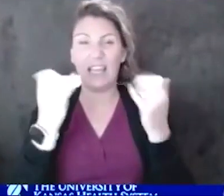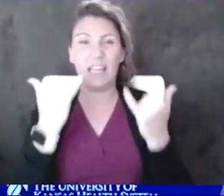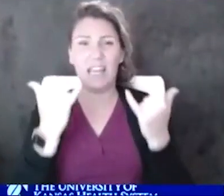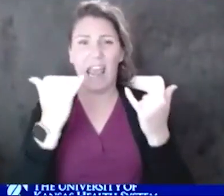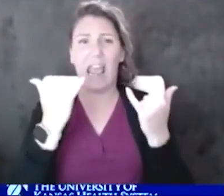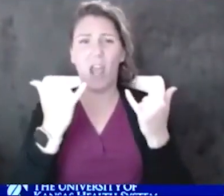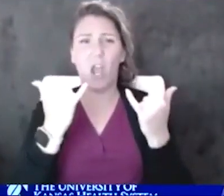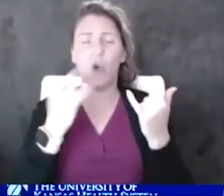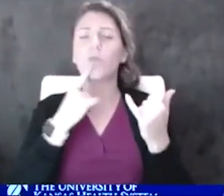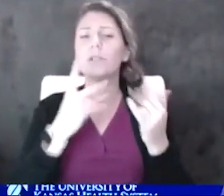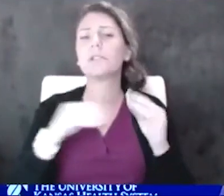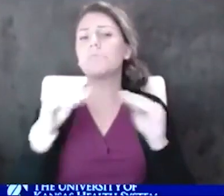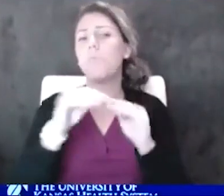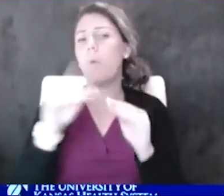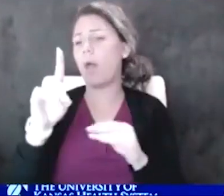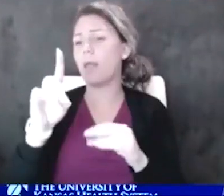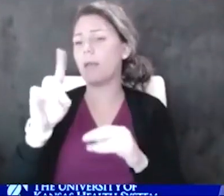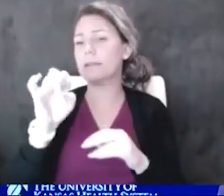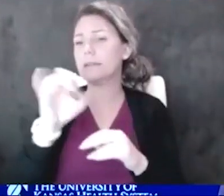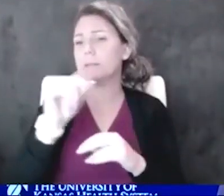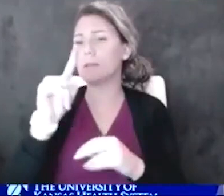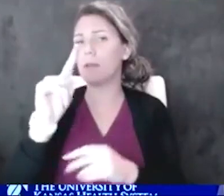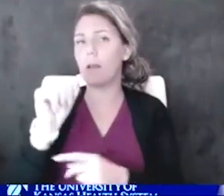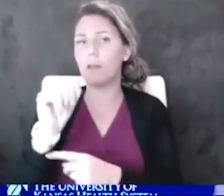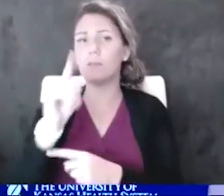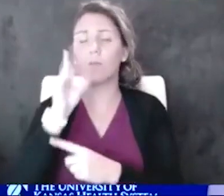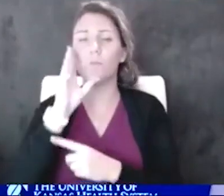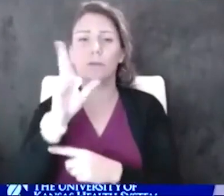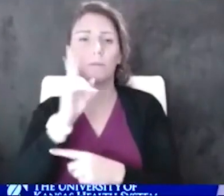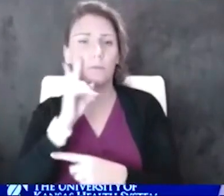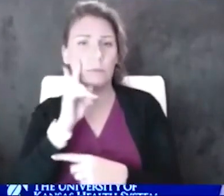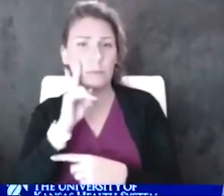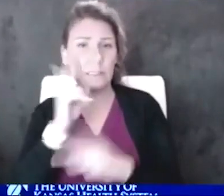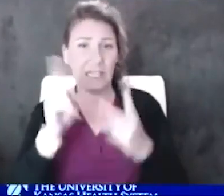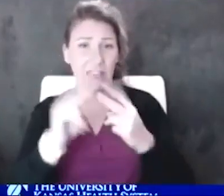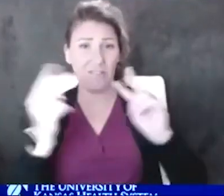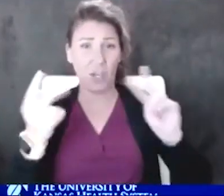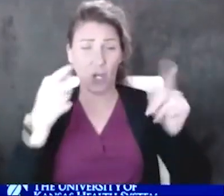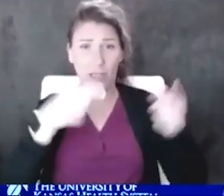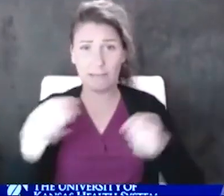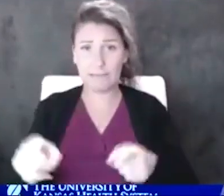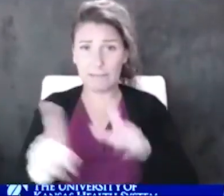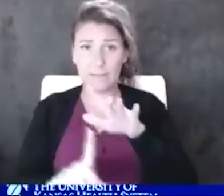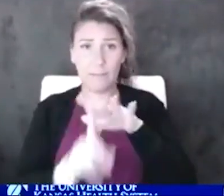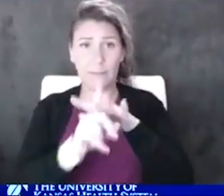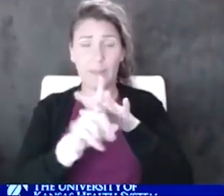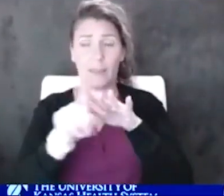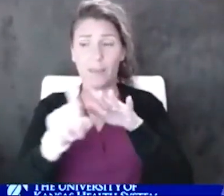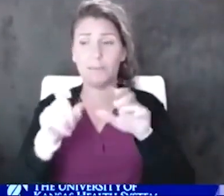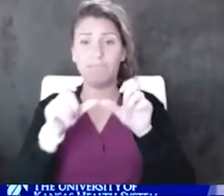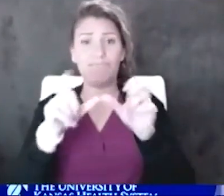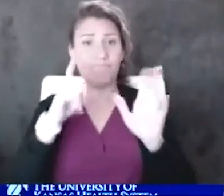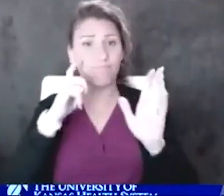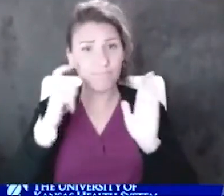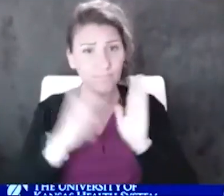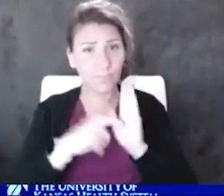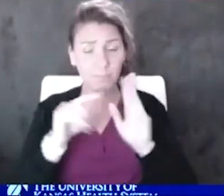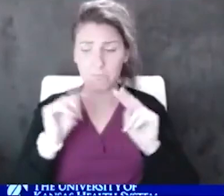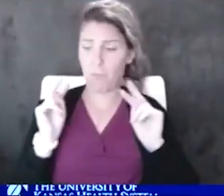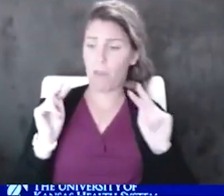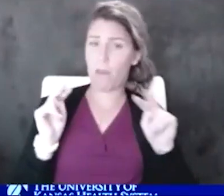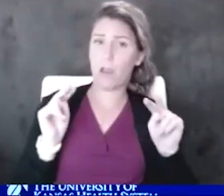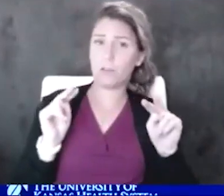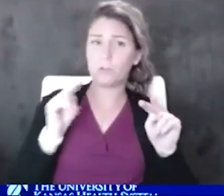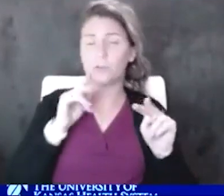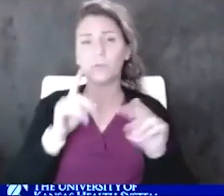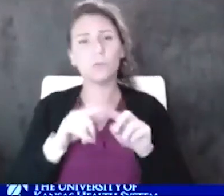to continue to see variants arise. Now we need to keep identifying them and monitoring them, but right now,